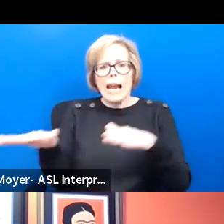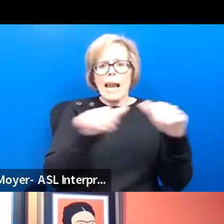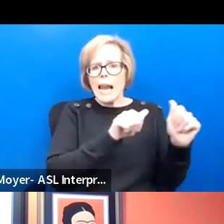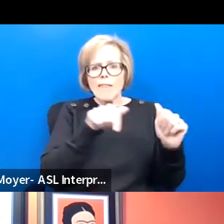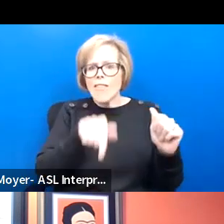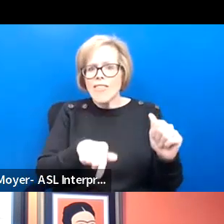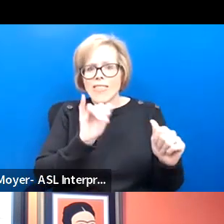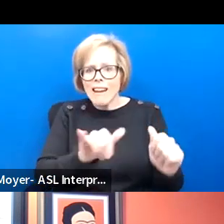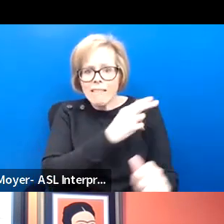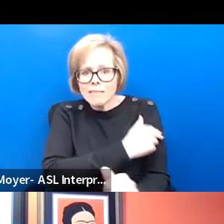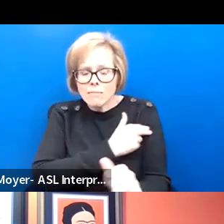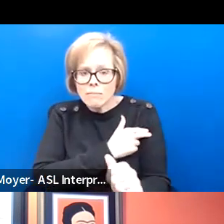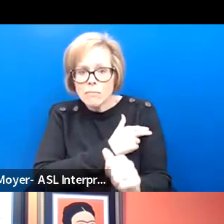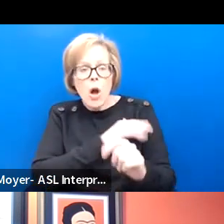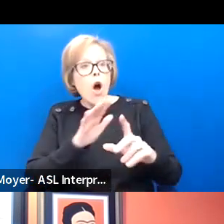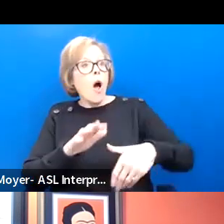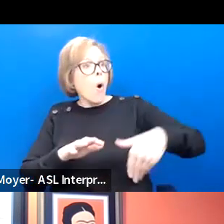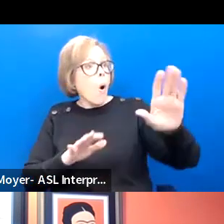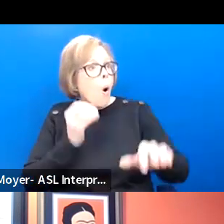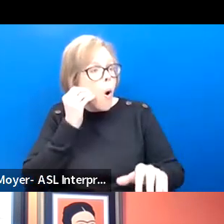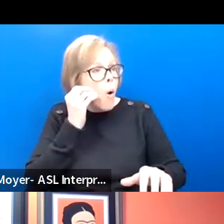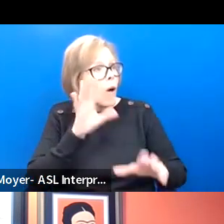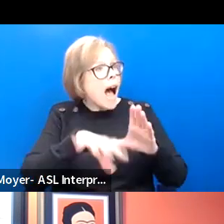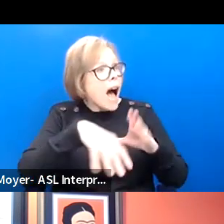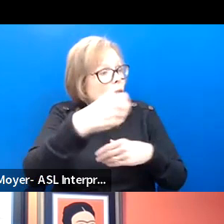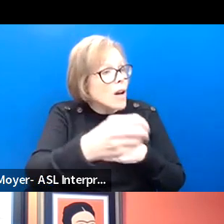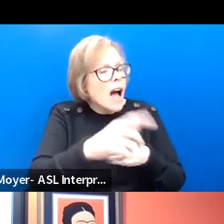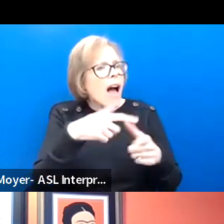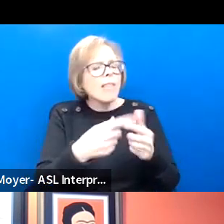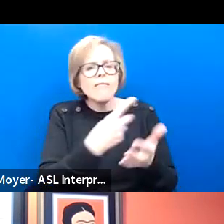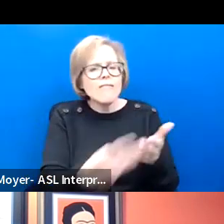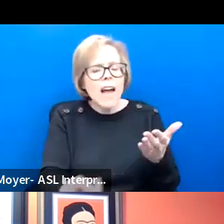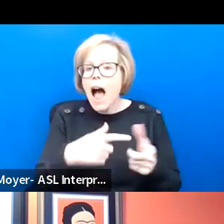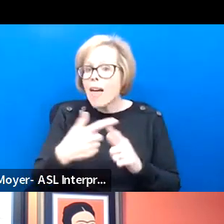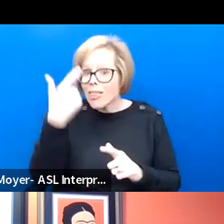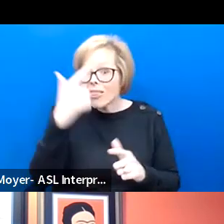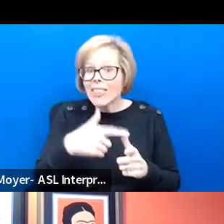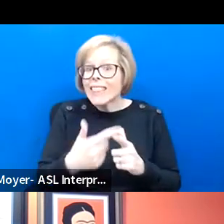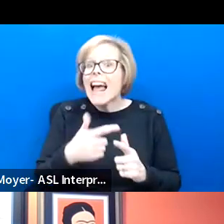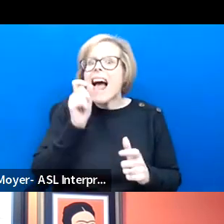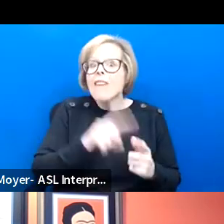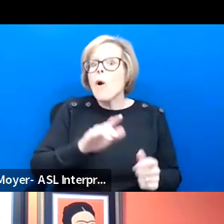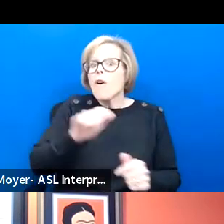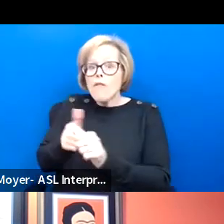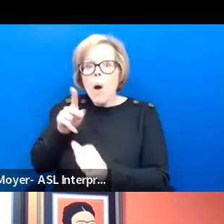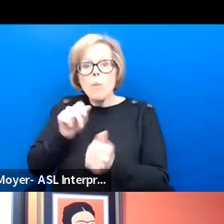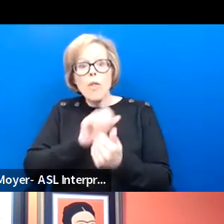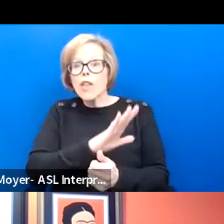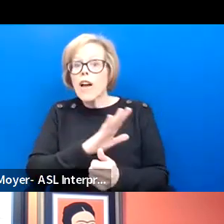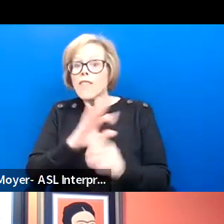of the hospital, go out there and then fail, and then, by the way, have to follow up with their primary care